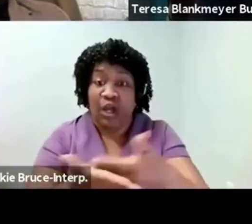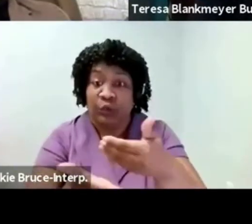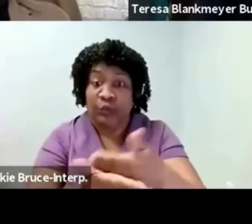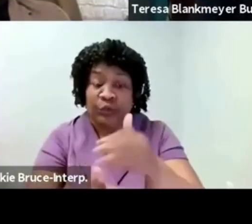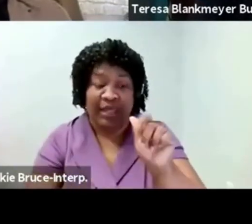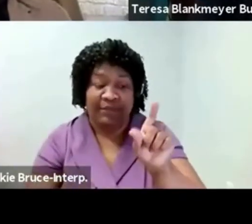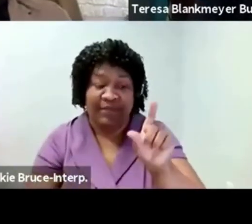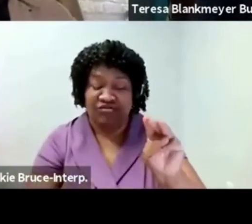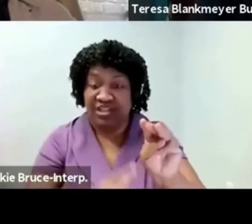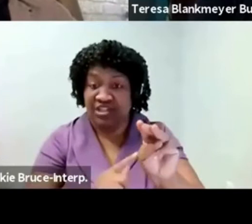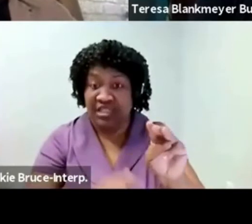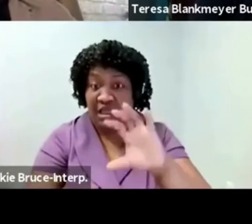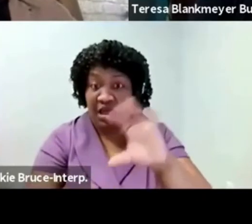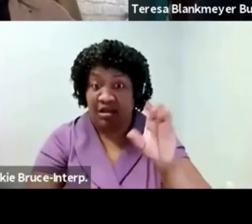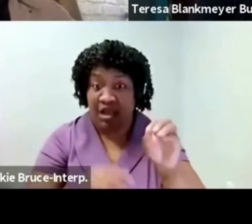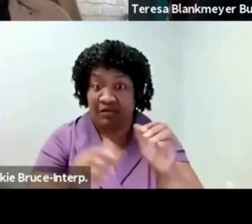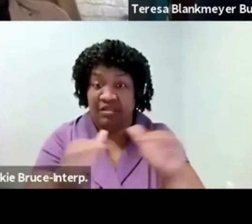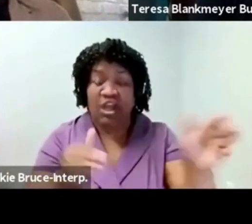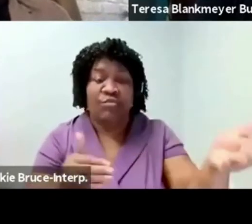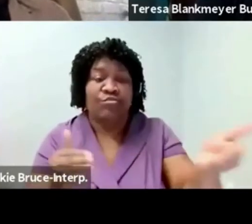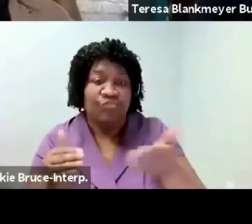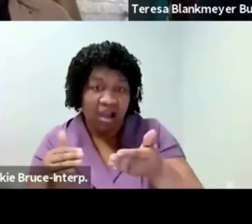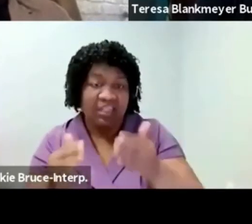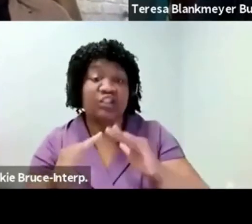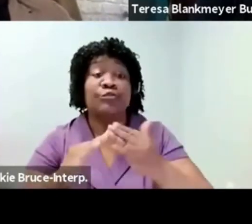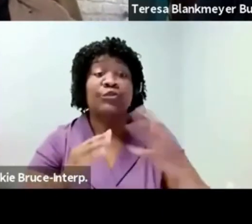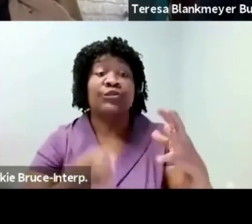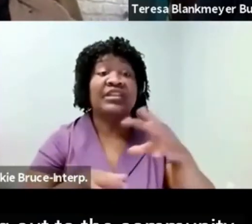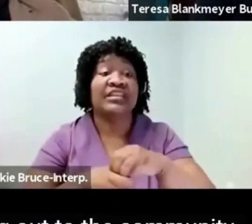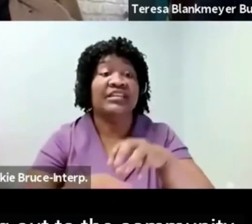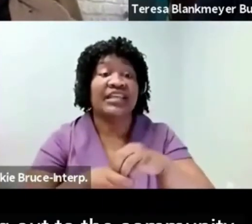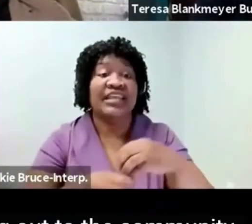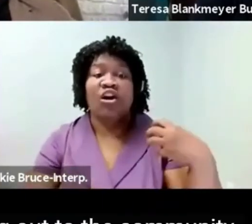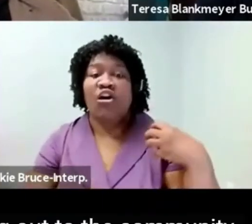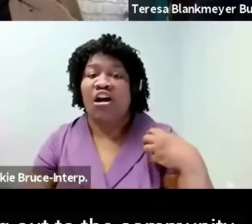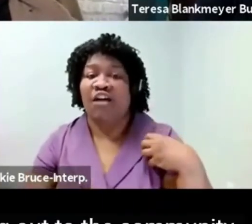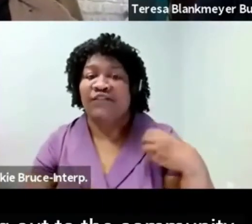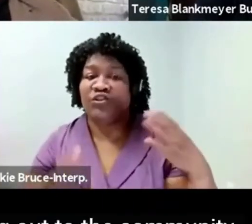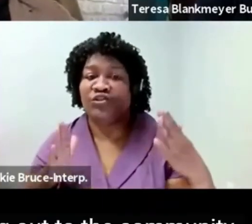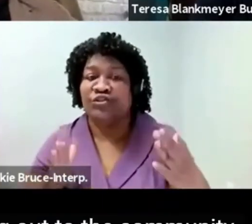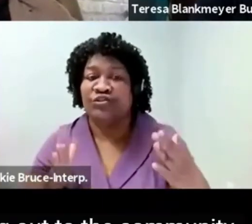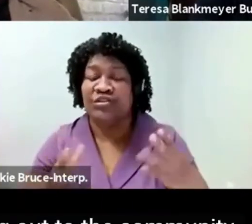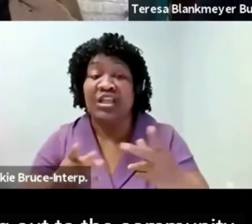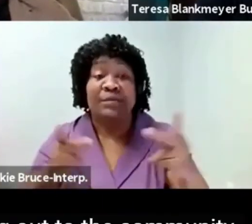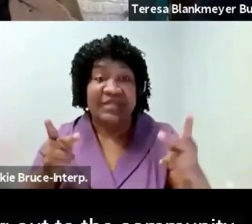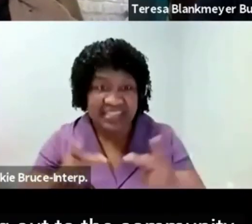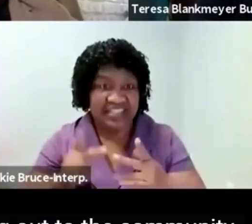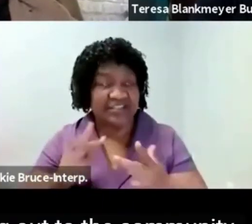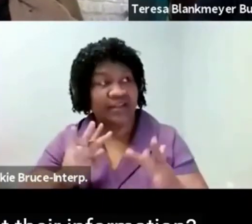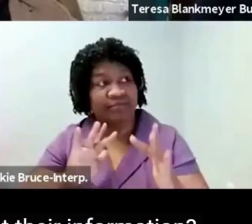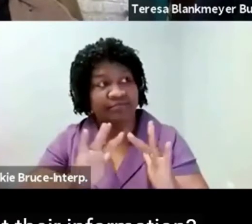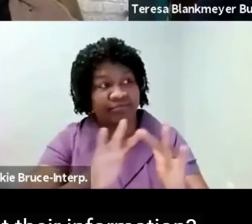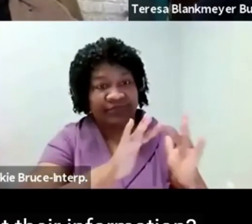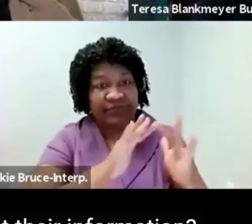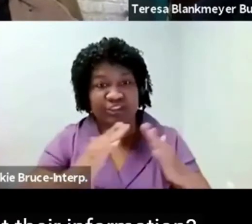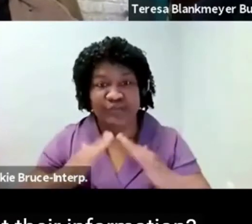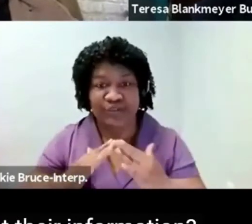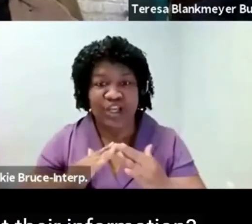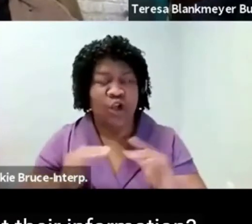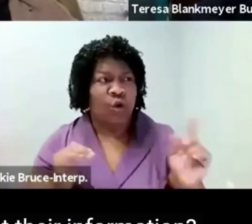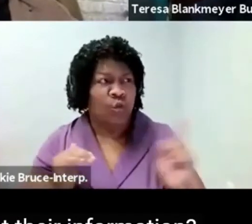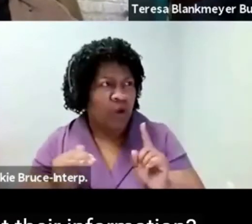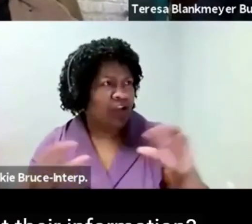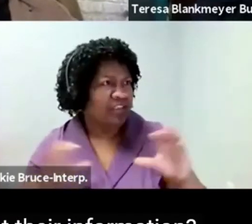county level brought in community engagement officers, positions that were reaching out to the community. Where does the community get